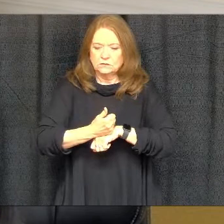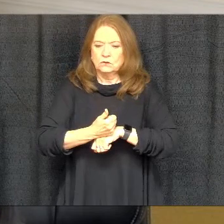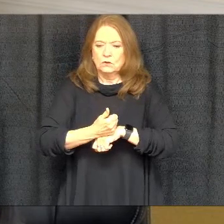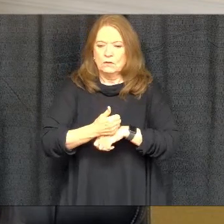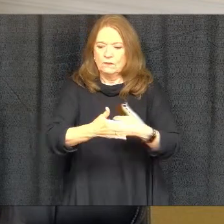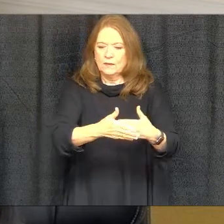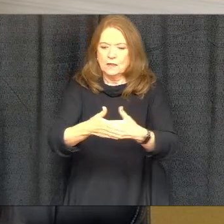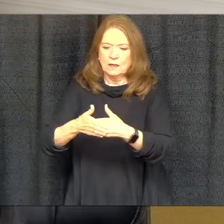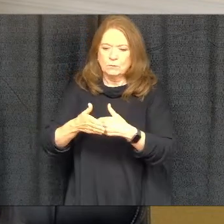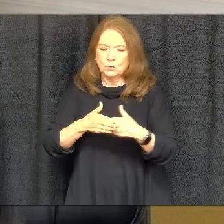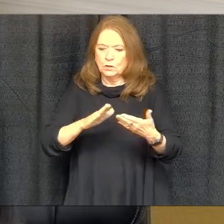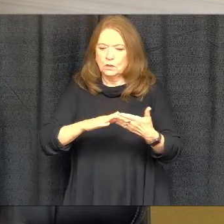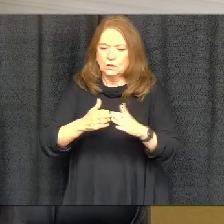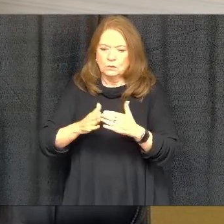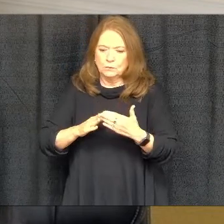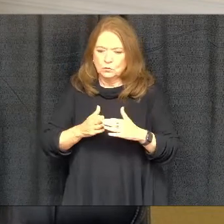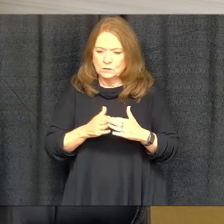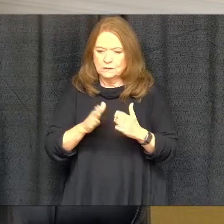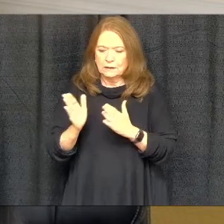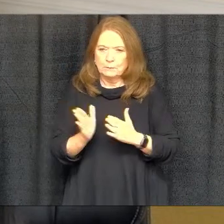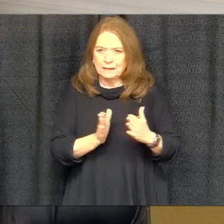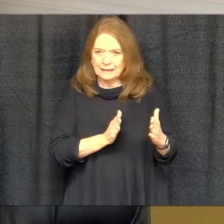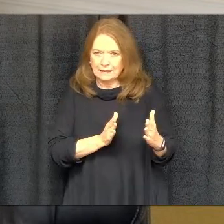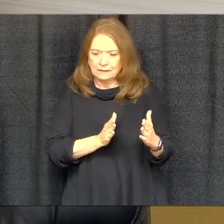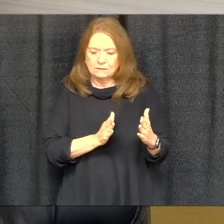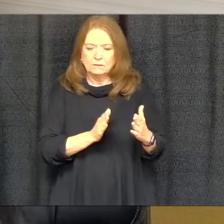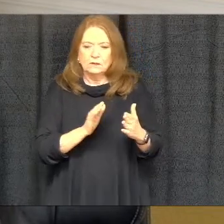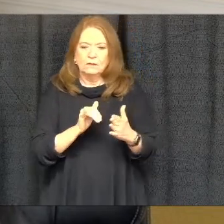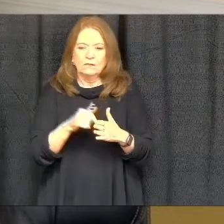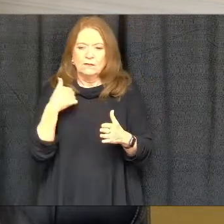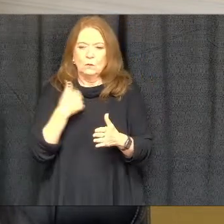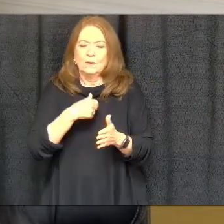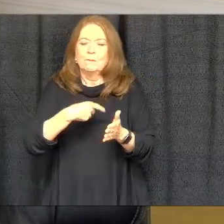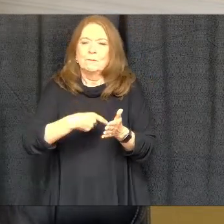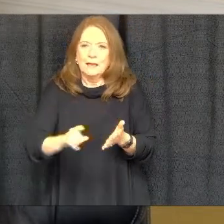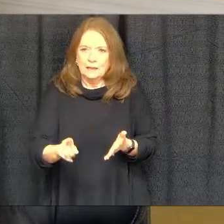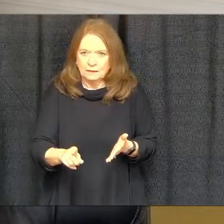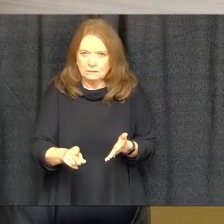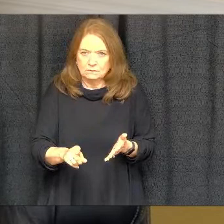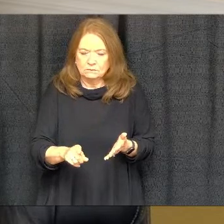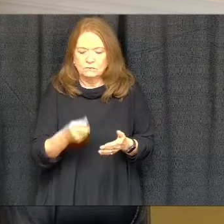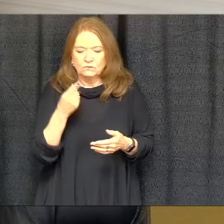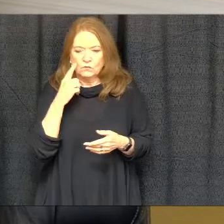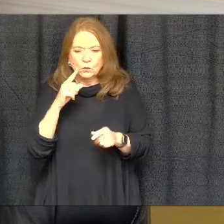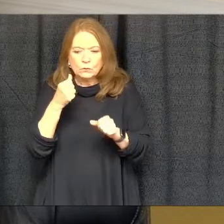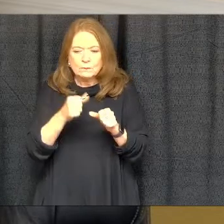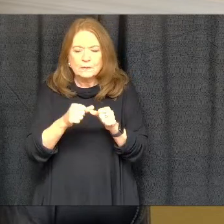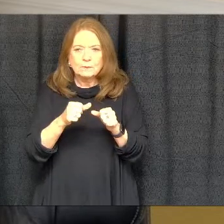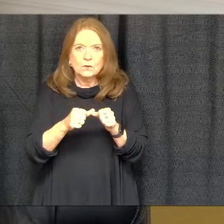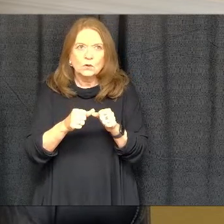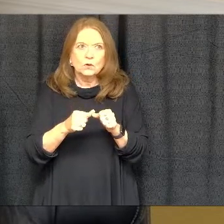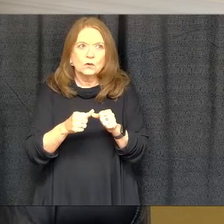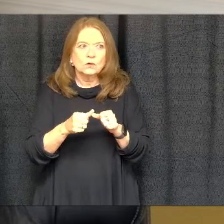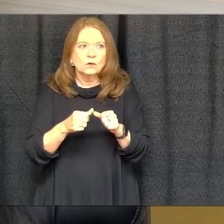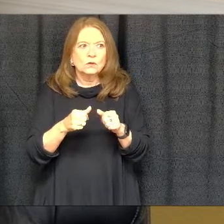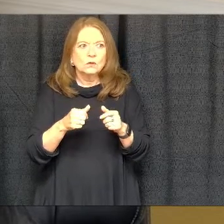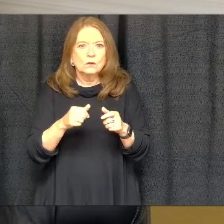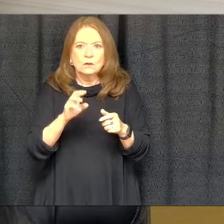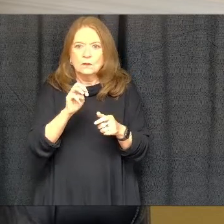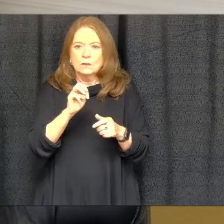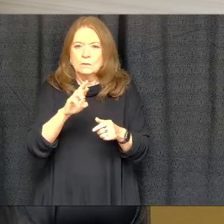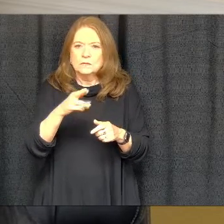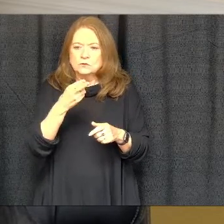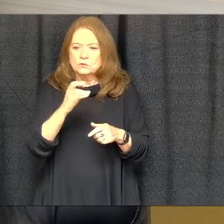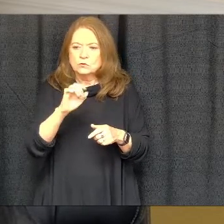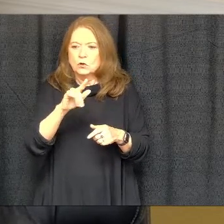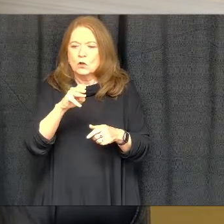neighborhood community plan that was put in place that we paid for. You remember Yes. Mr. Holmes came